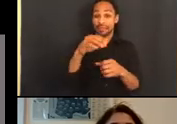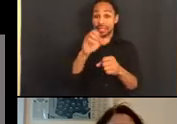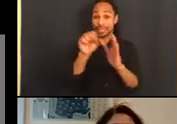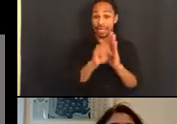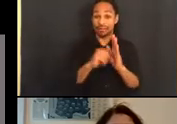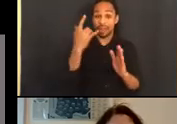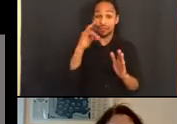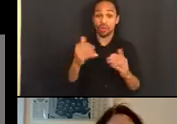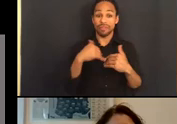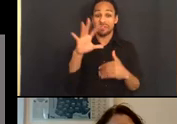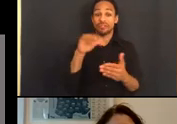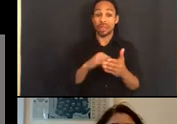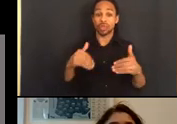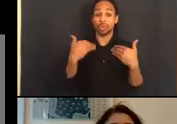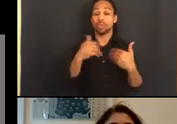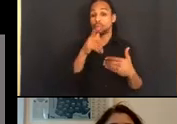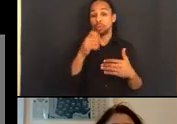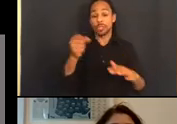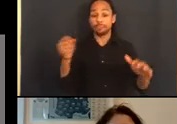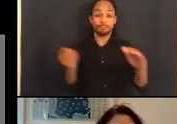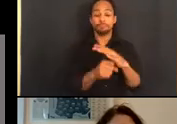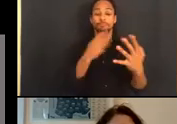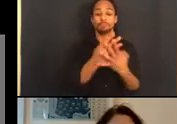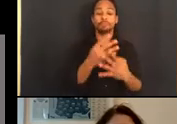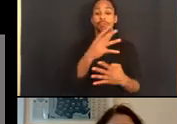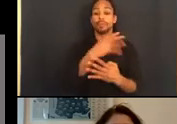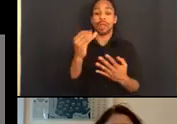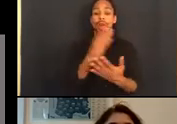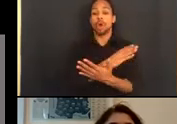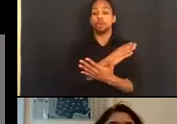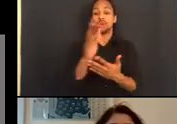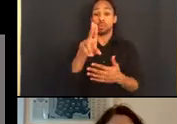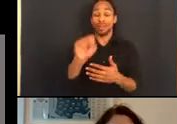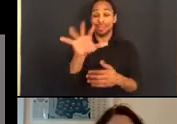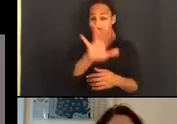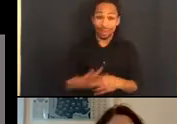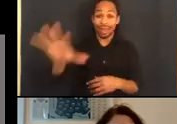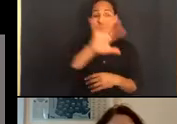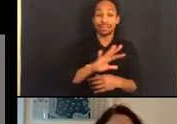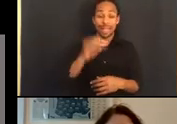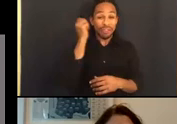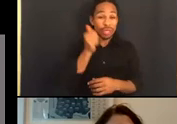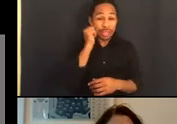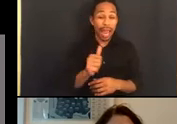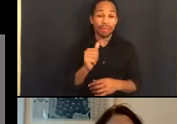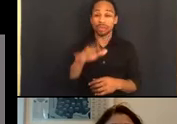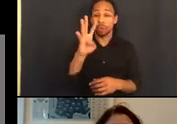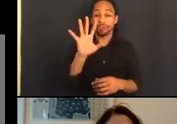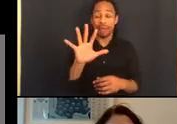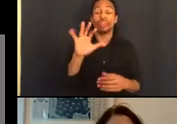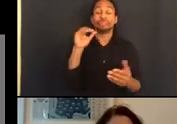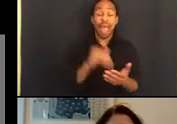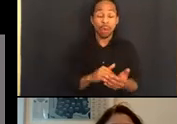are 45,000 youth who are incarcerated. And 10,000 of those youth across the